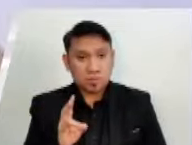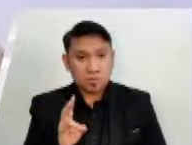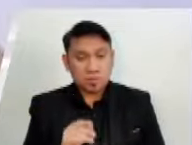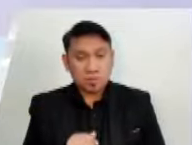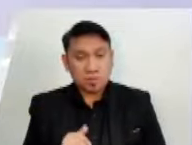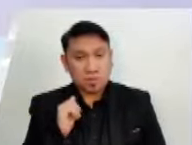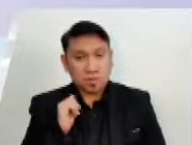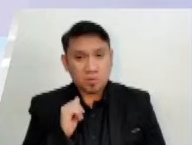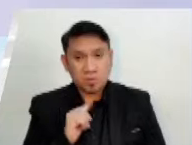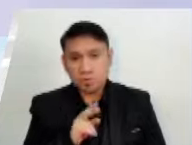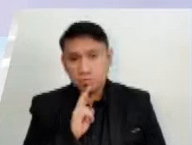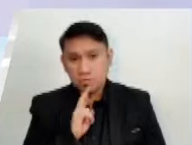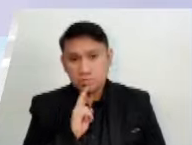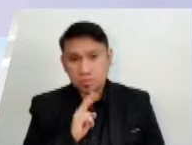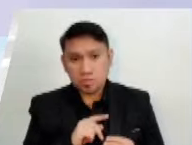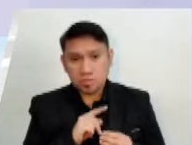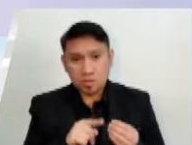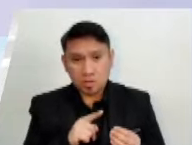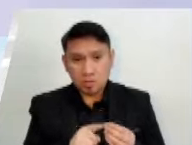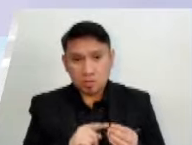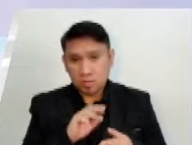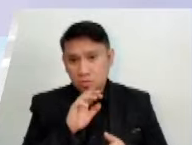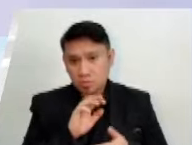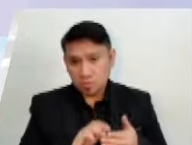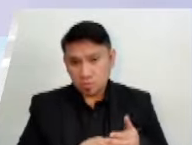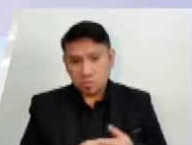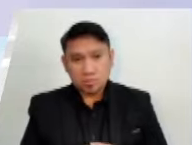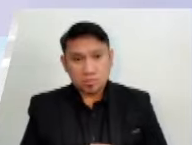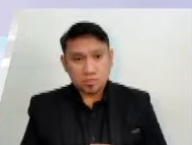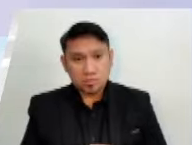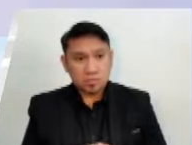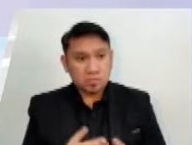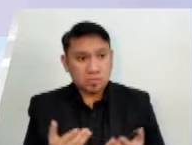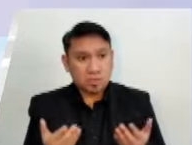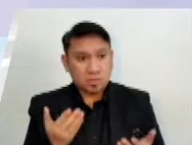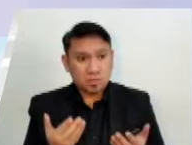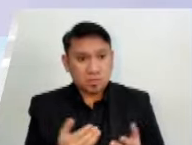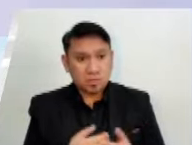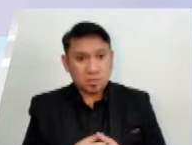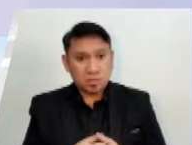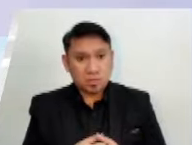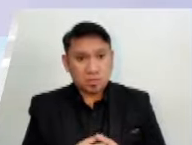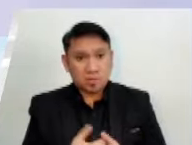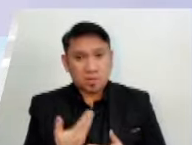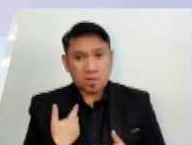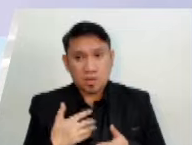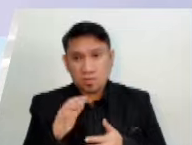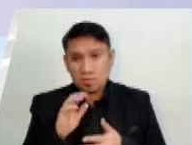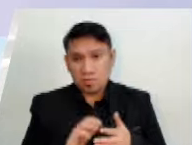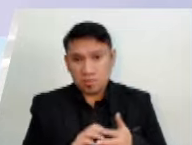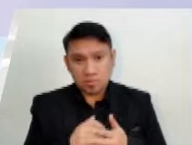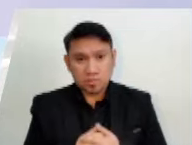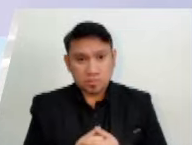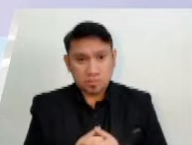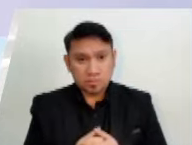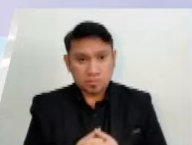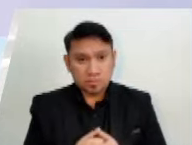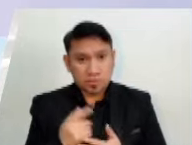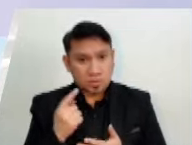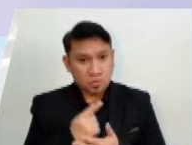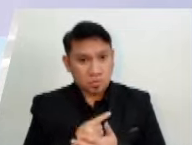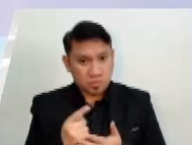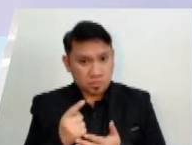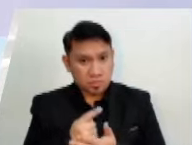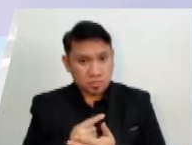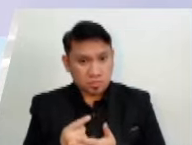on the reduction suffice it to say we have monitored a reduction on a week to week basis